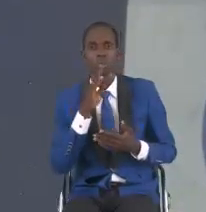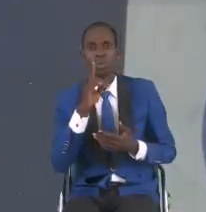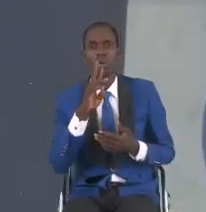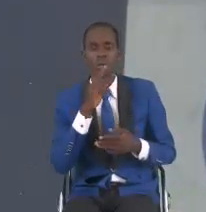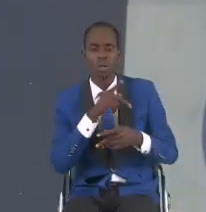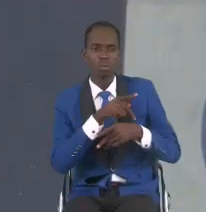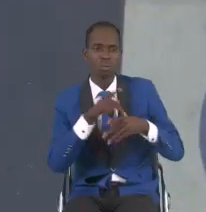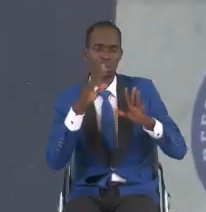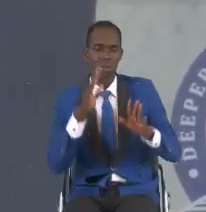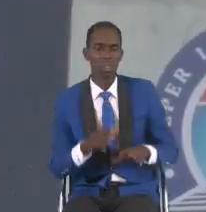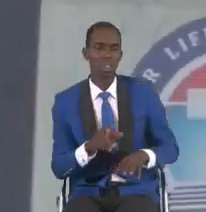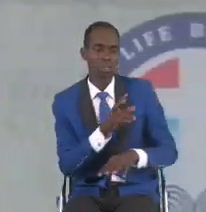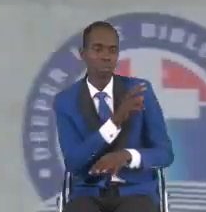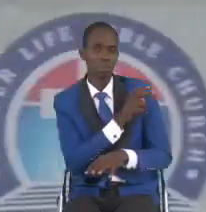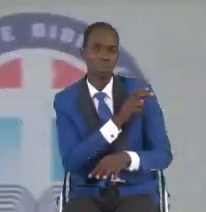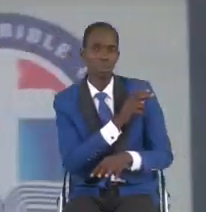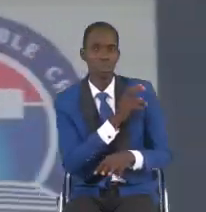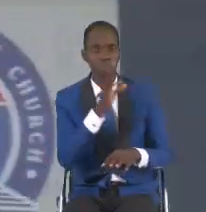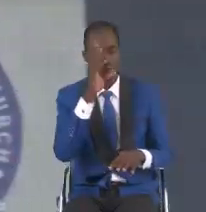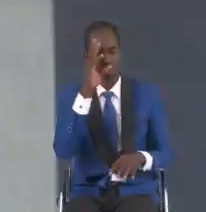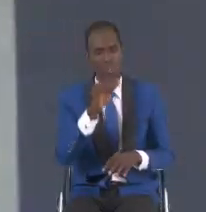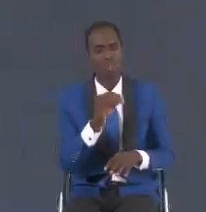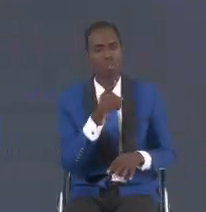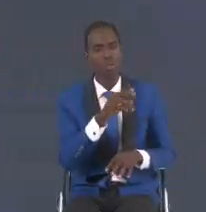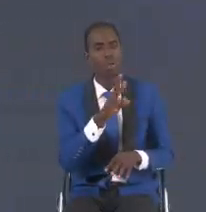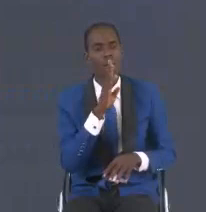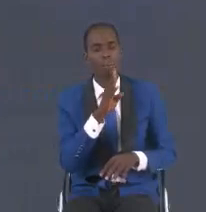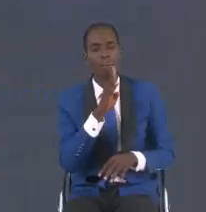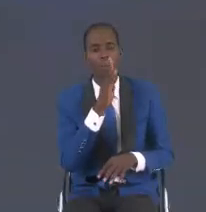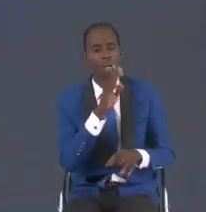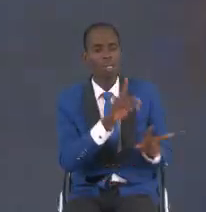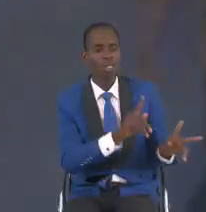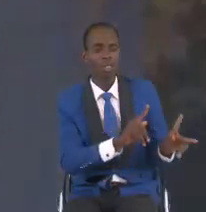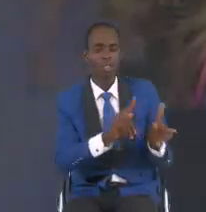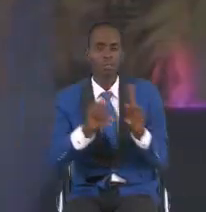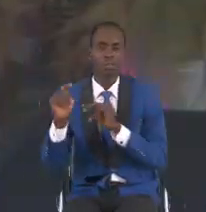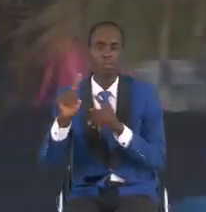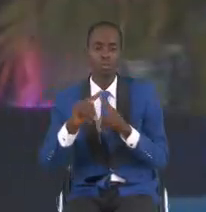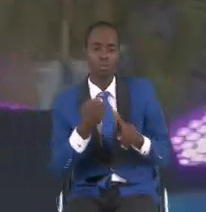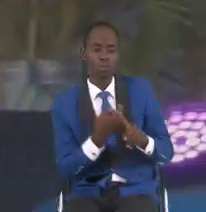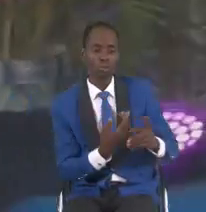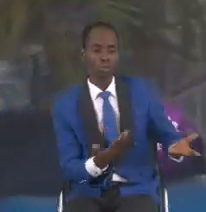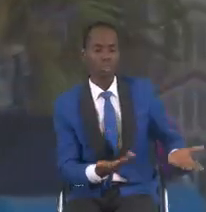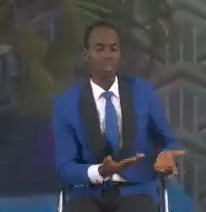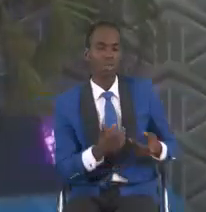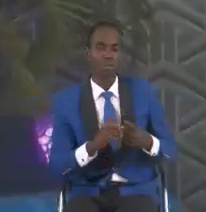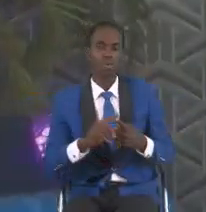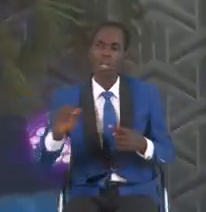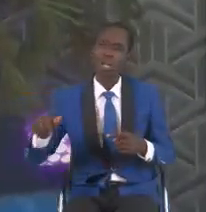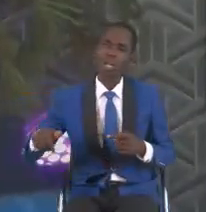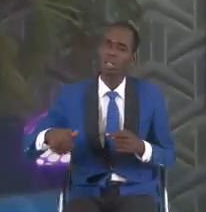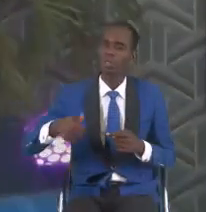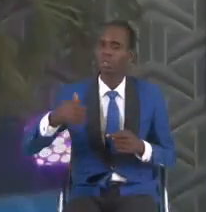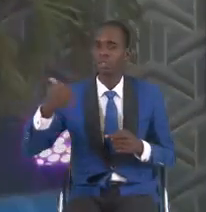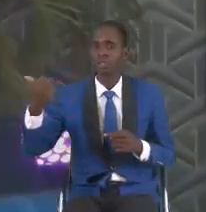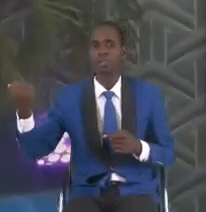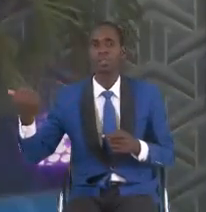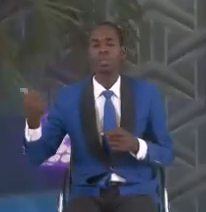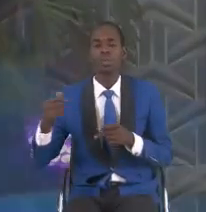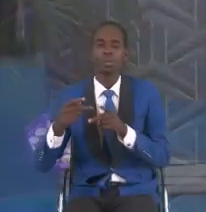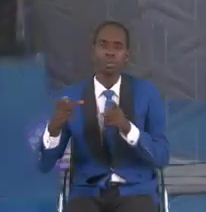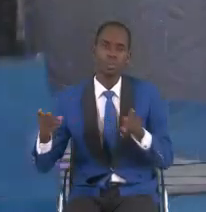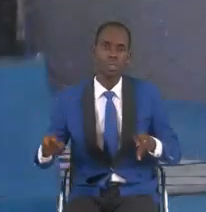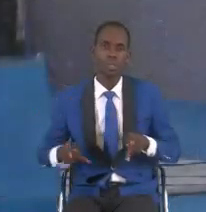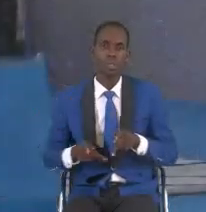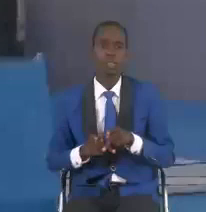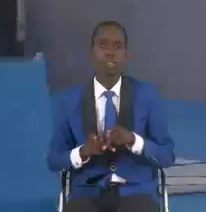policeman, and they are transferring you from where you are now and to go to another place. If you